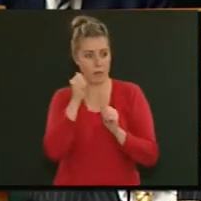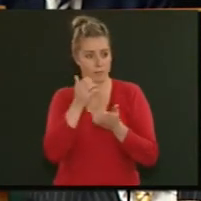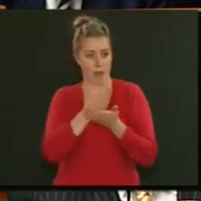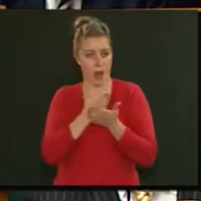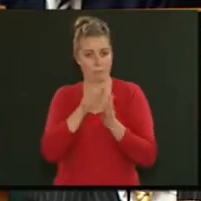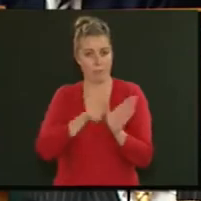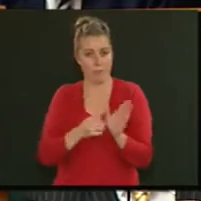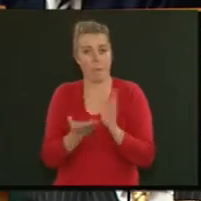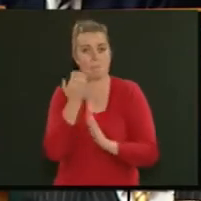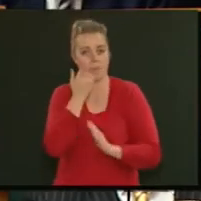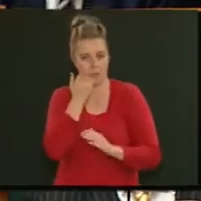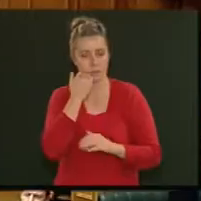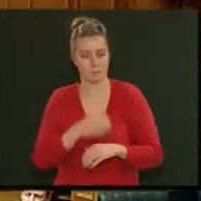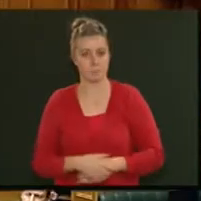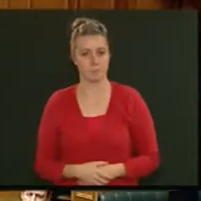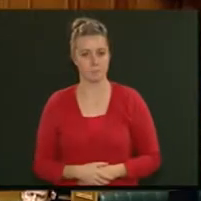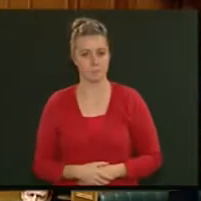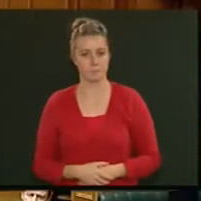Speaker.